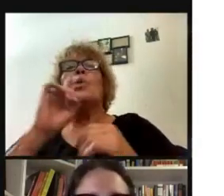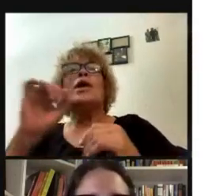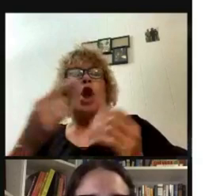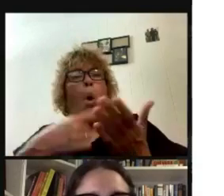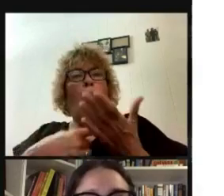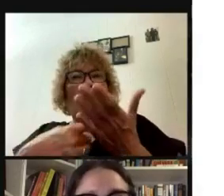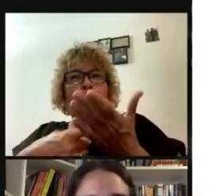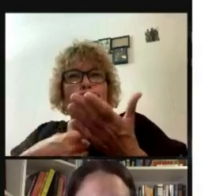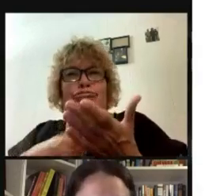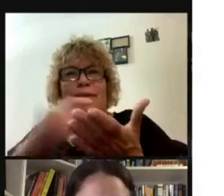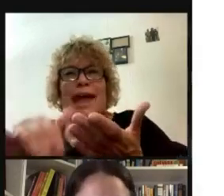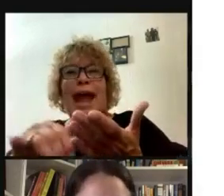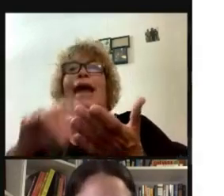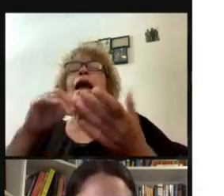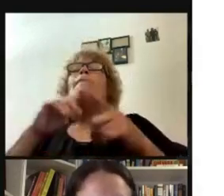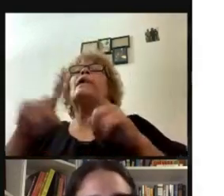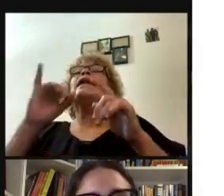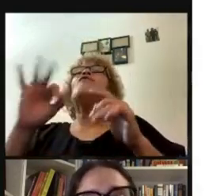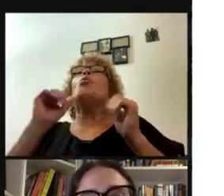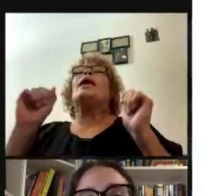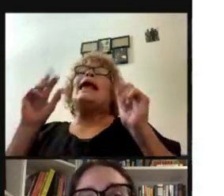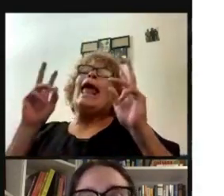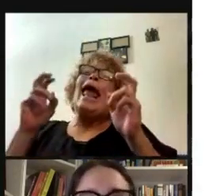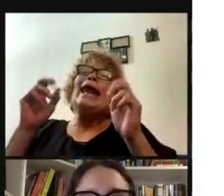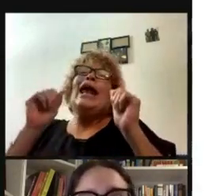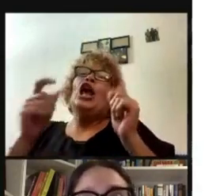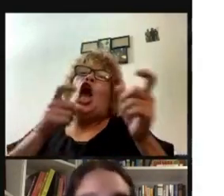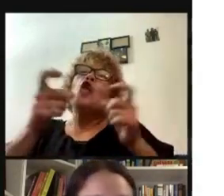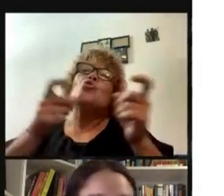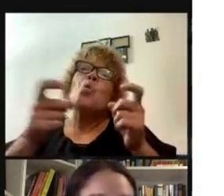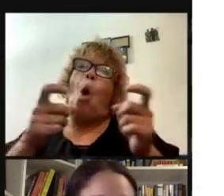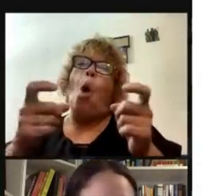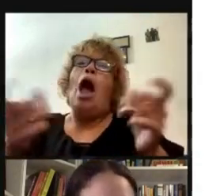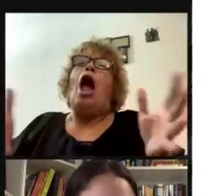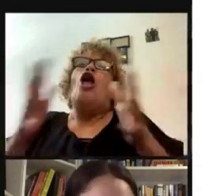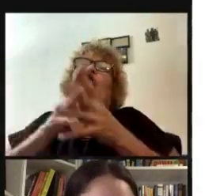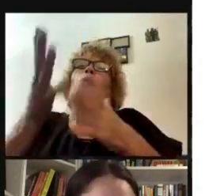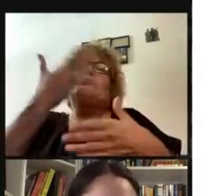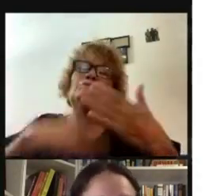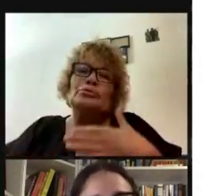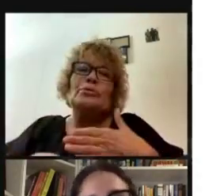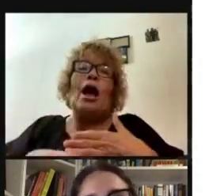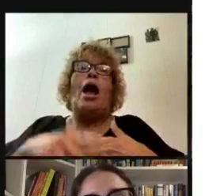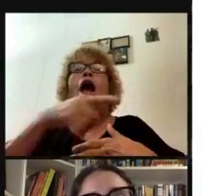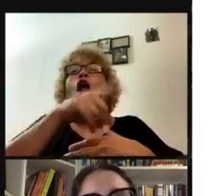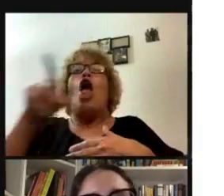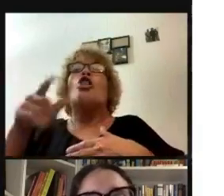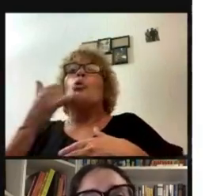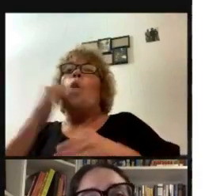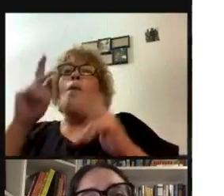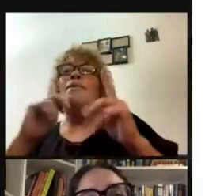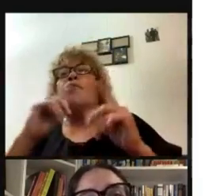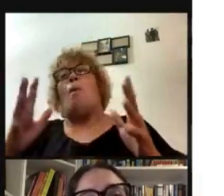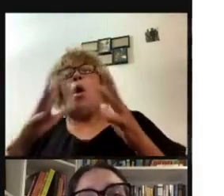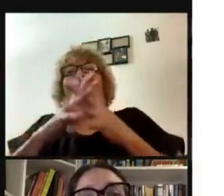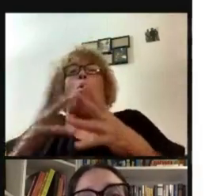the reproduction of certain people. So if we can prevent the wrong people from reproducing, then we could somehow